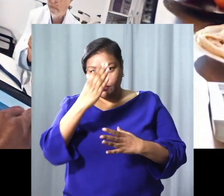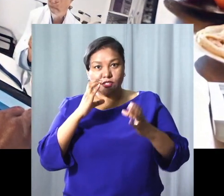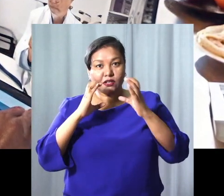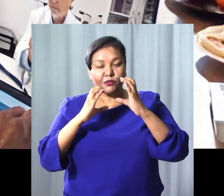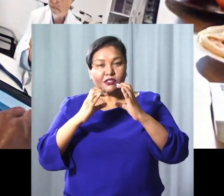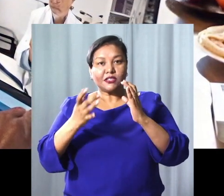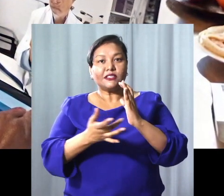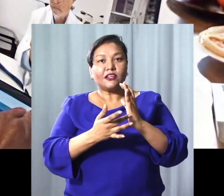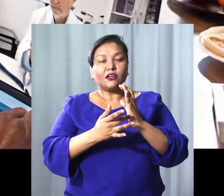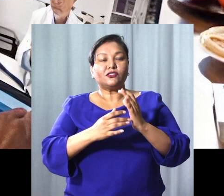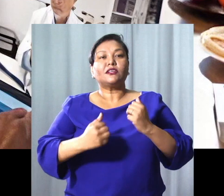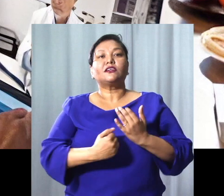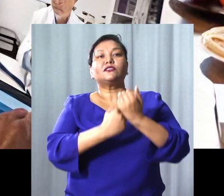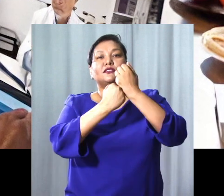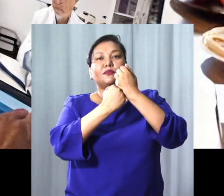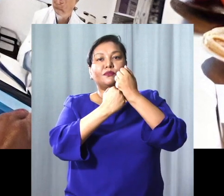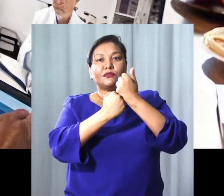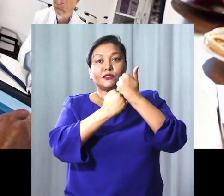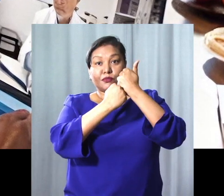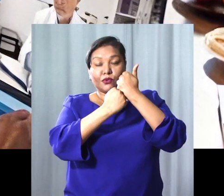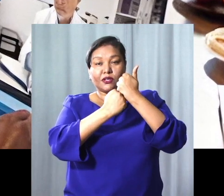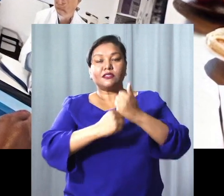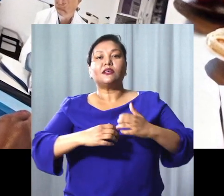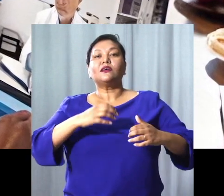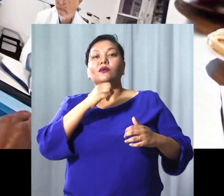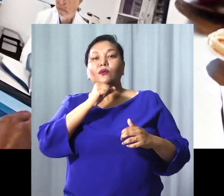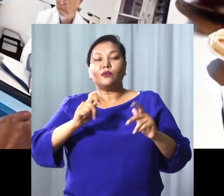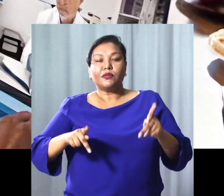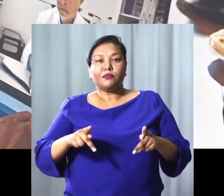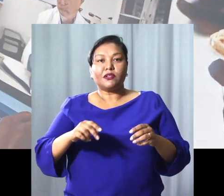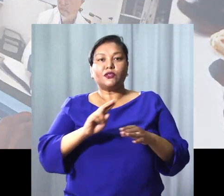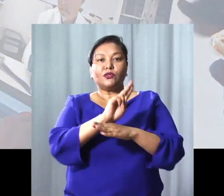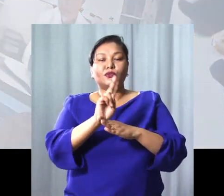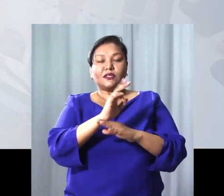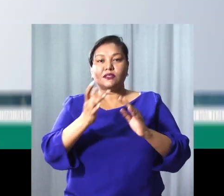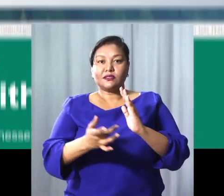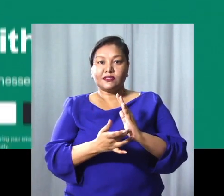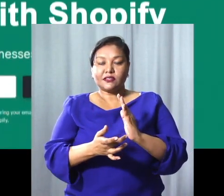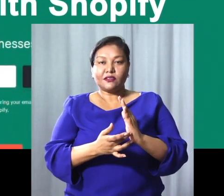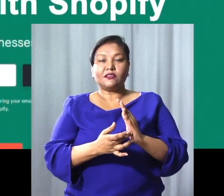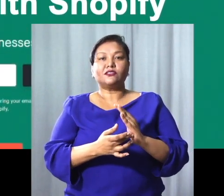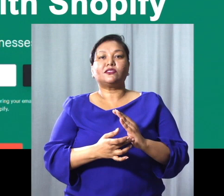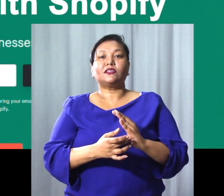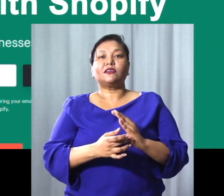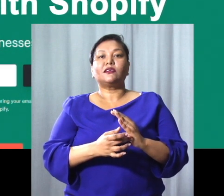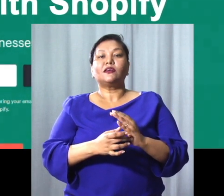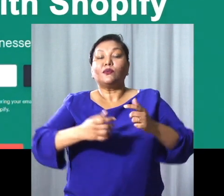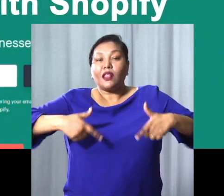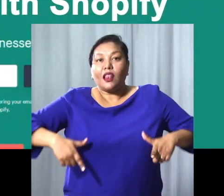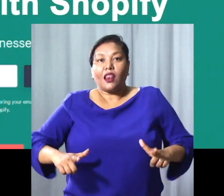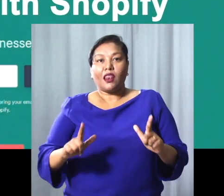supporting healthy aging and the need to embrace these technologies. This action will promote a